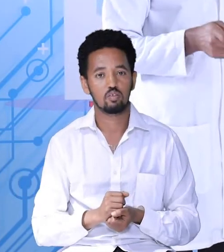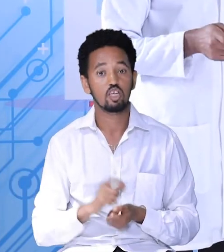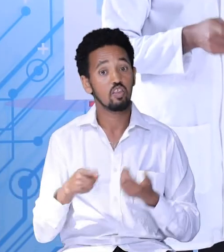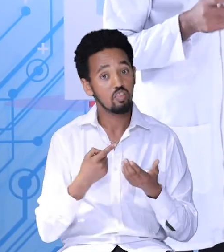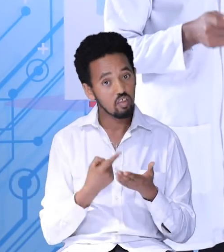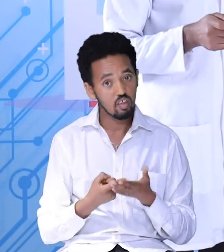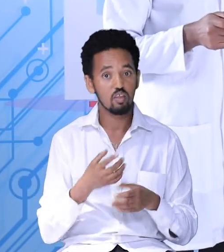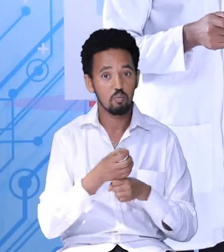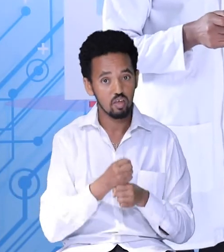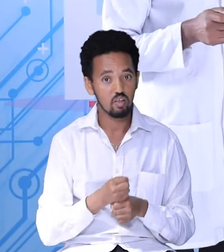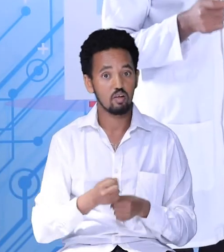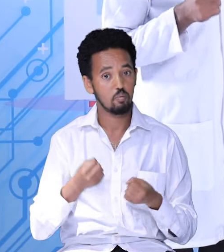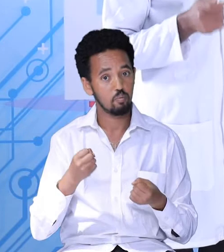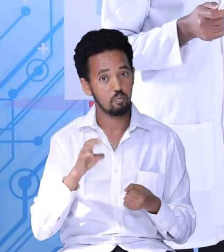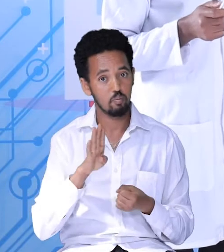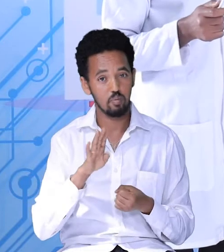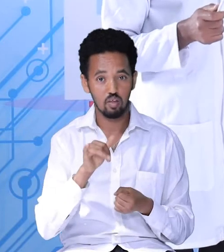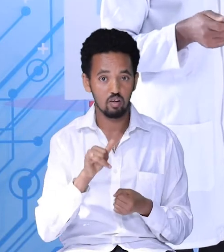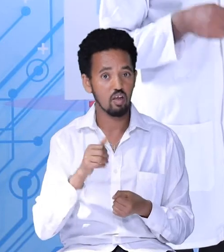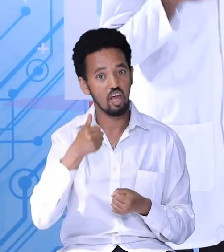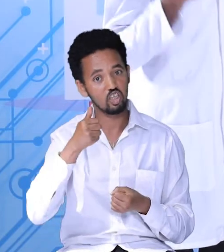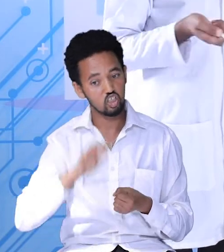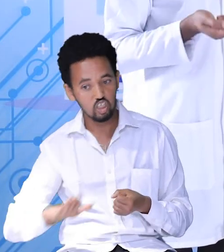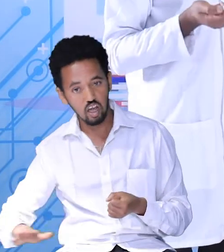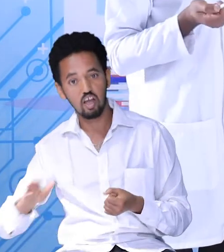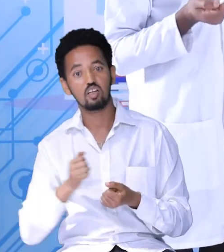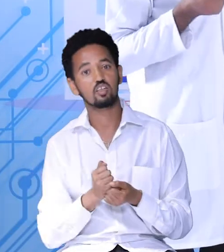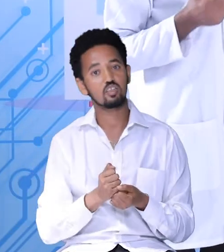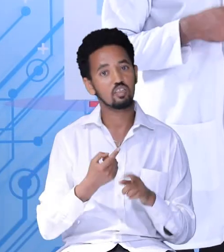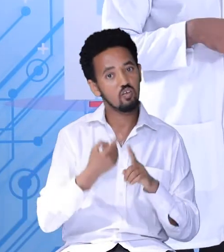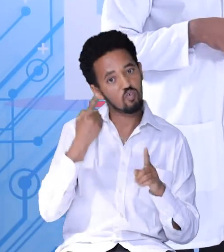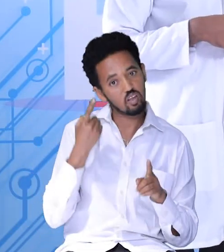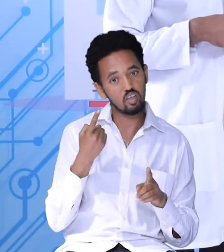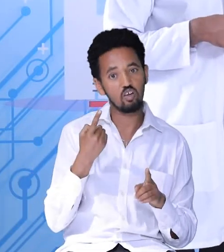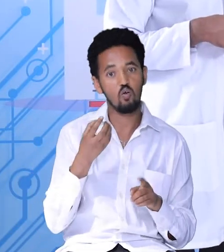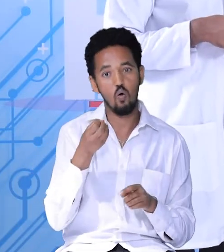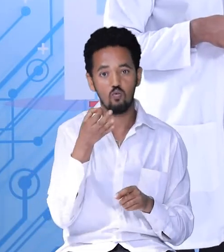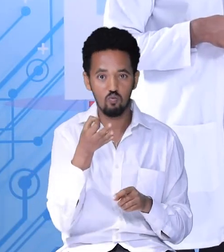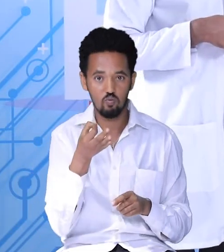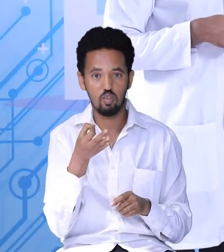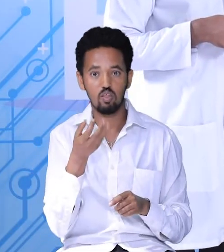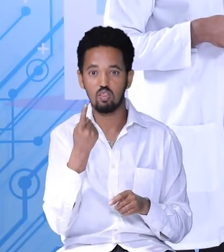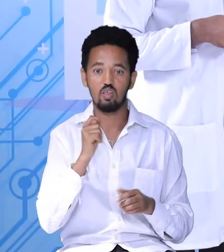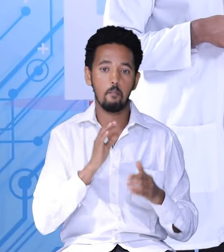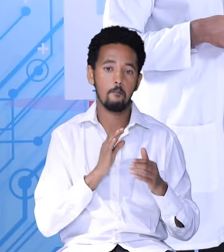This makes them to bear a child based on the feeling of the men,